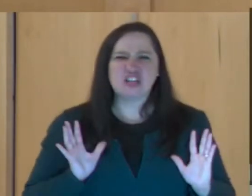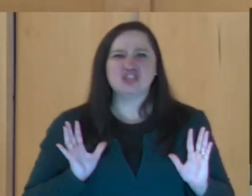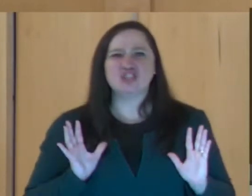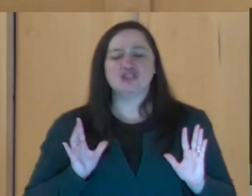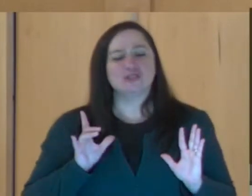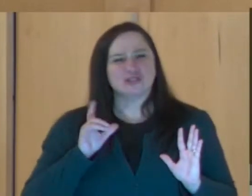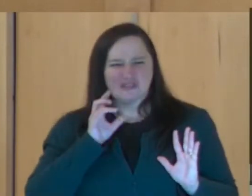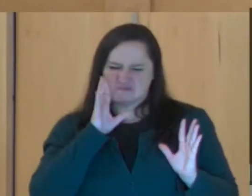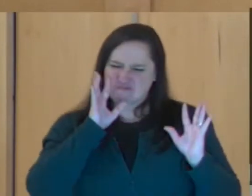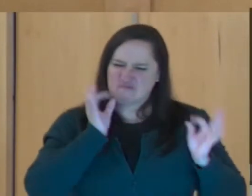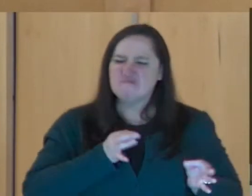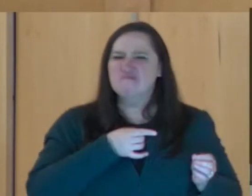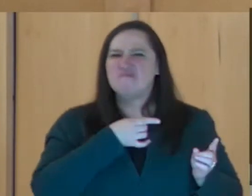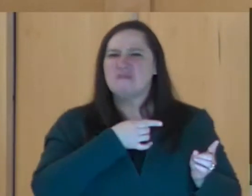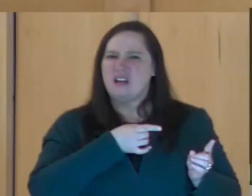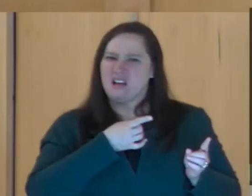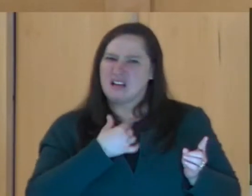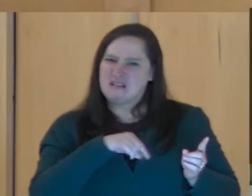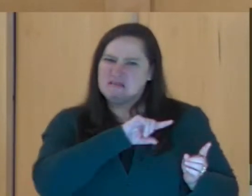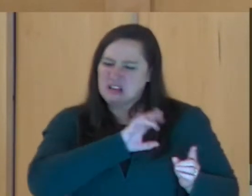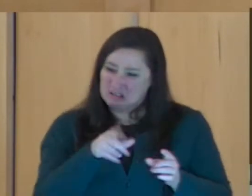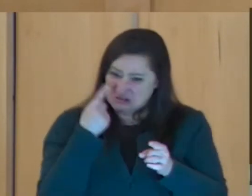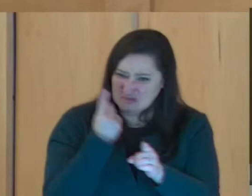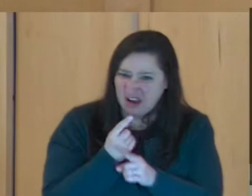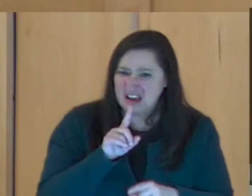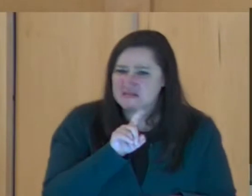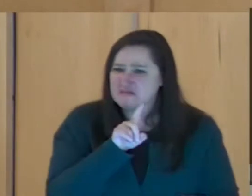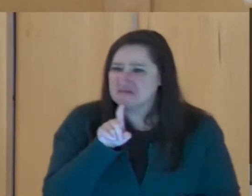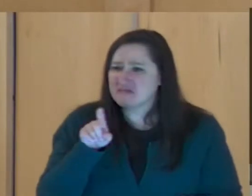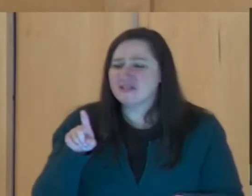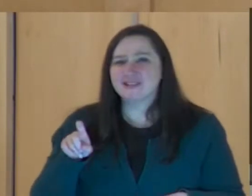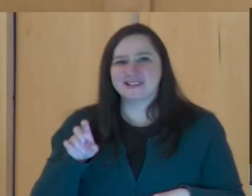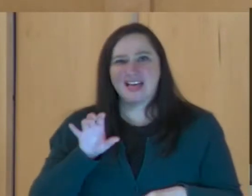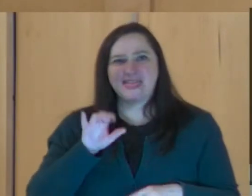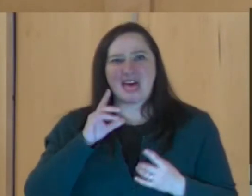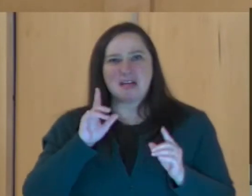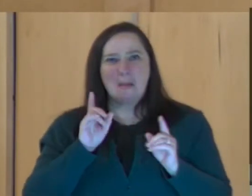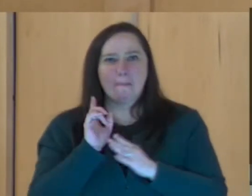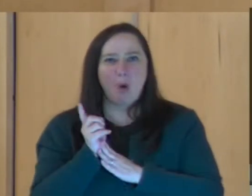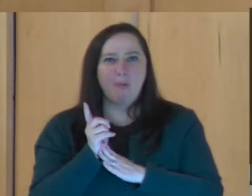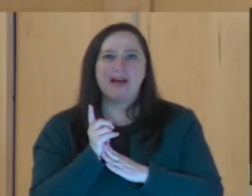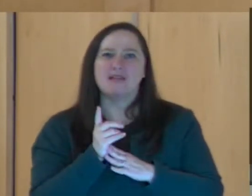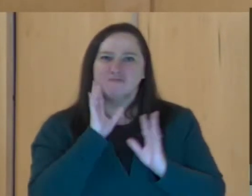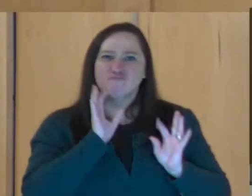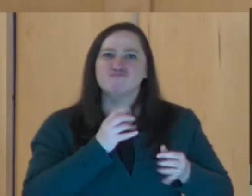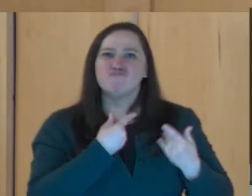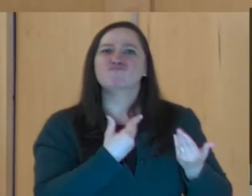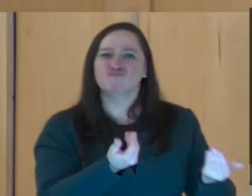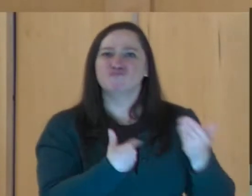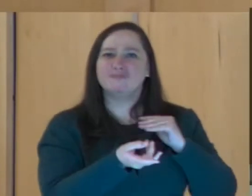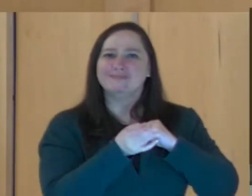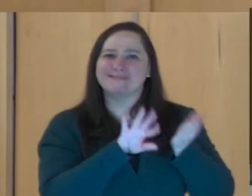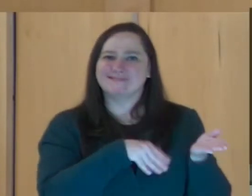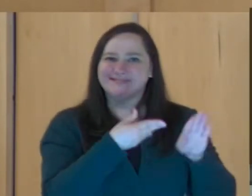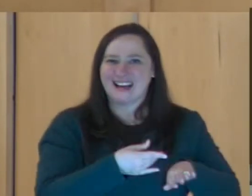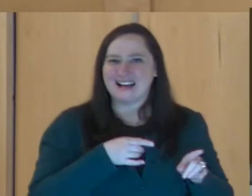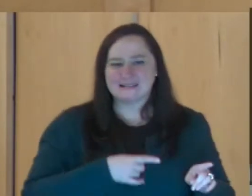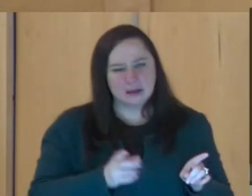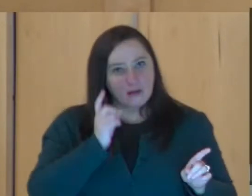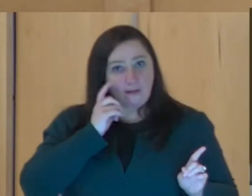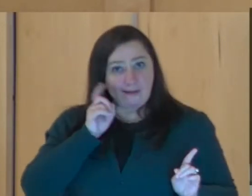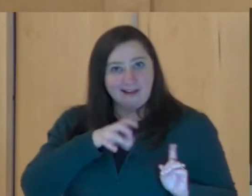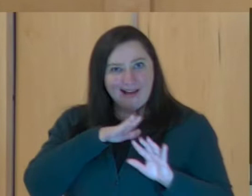found him. He is guilty of blasphemy, isn't he? And that is the moment when they condemn Jesus to death. And are you seeing the hypocrisy